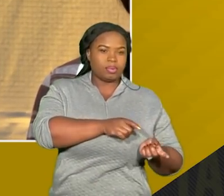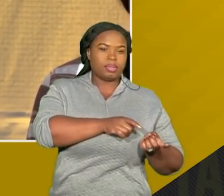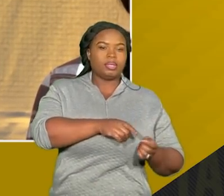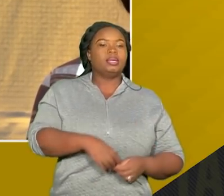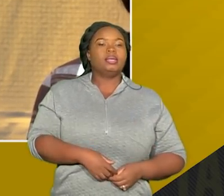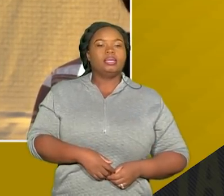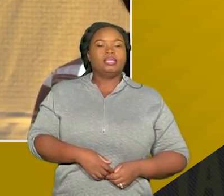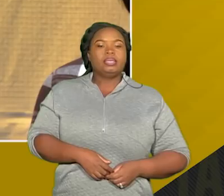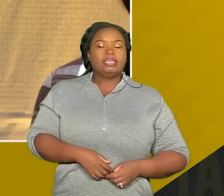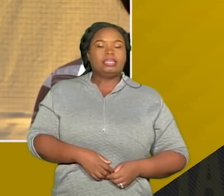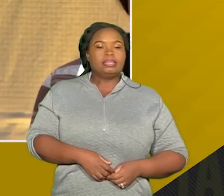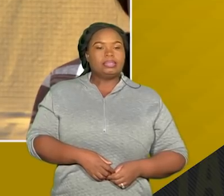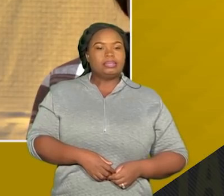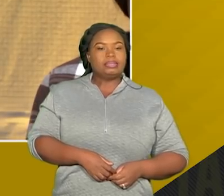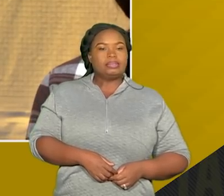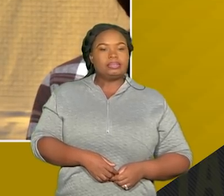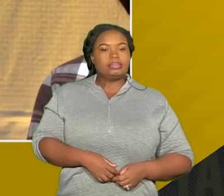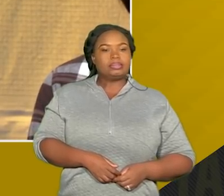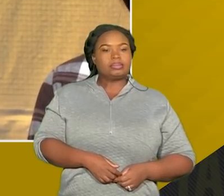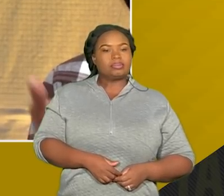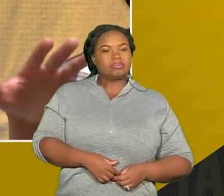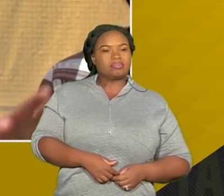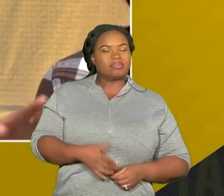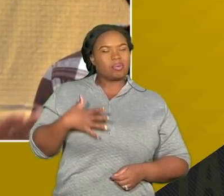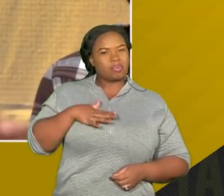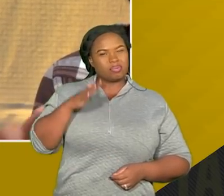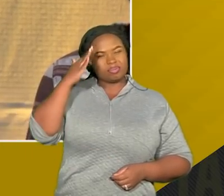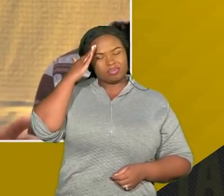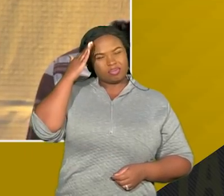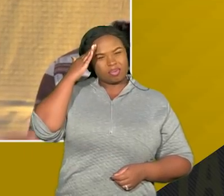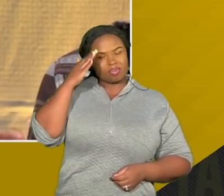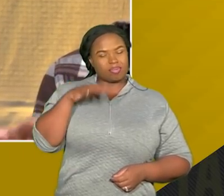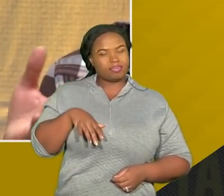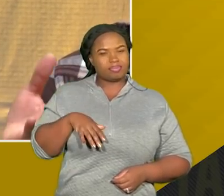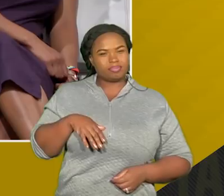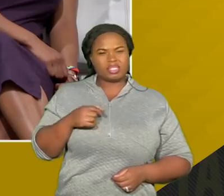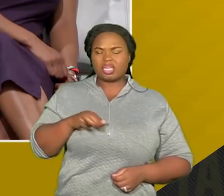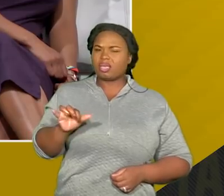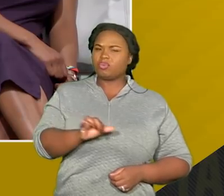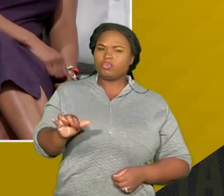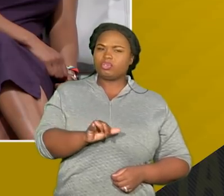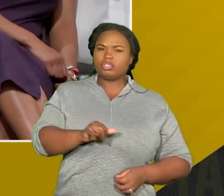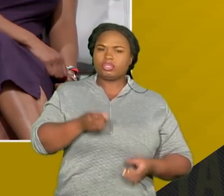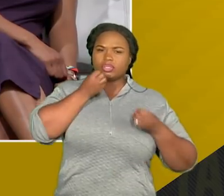know, go ahead. You know, what's the, like, how do I know which sangoma is, you